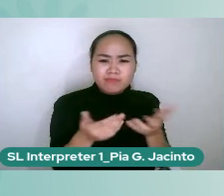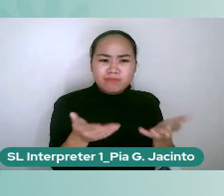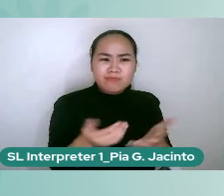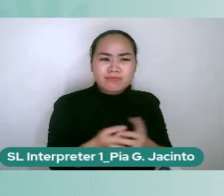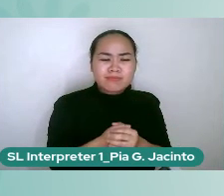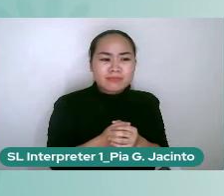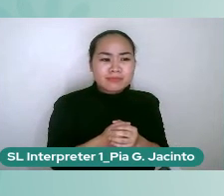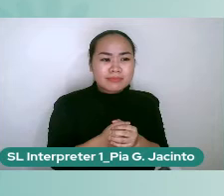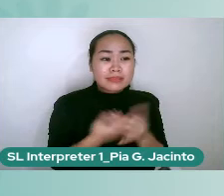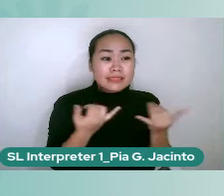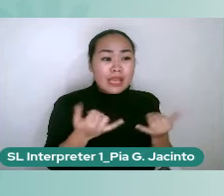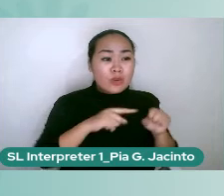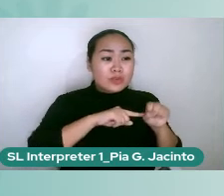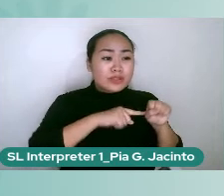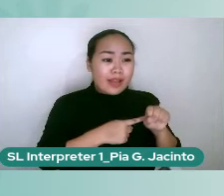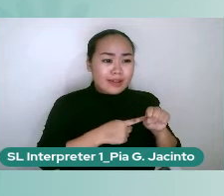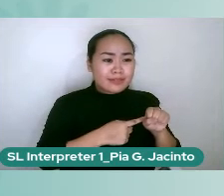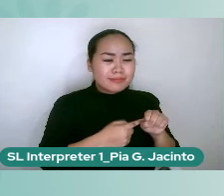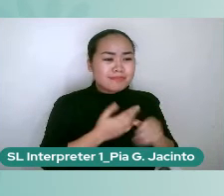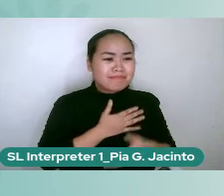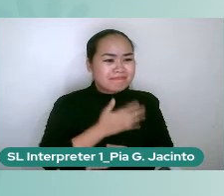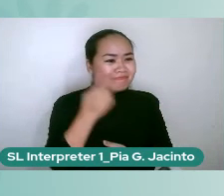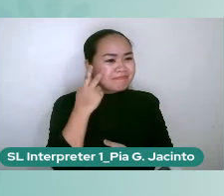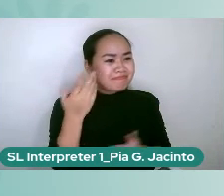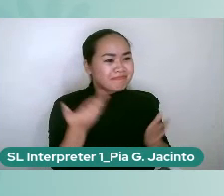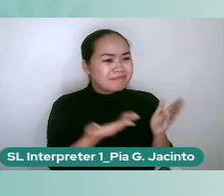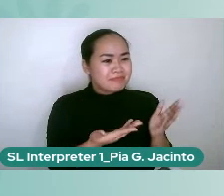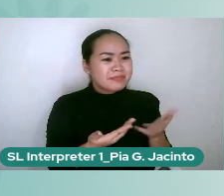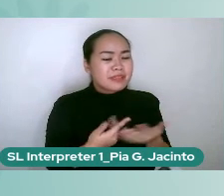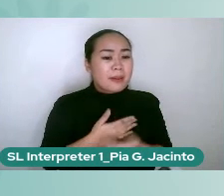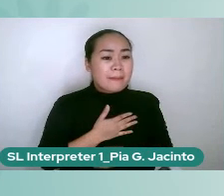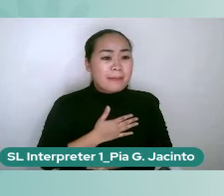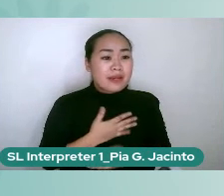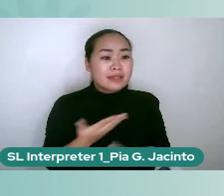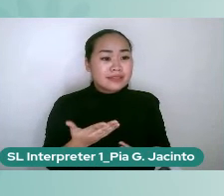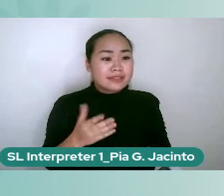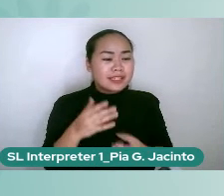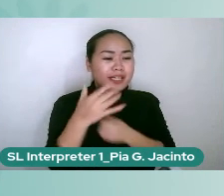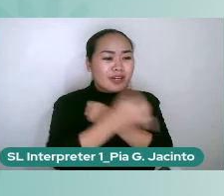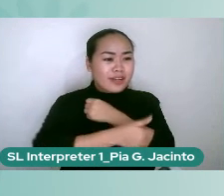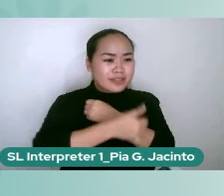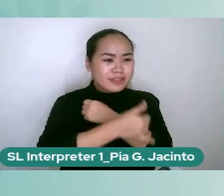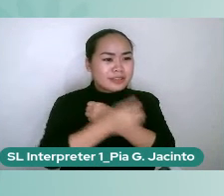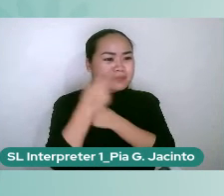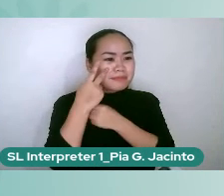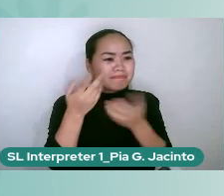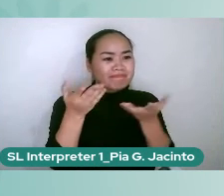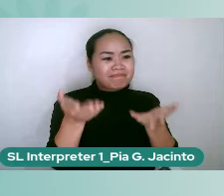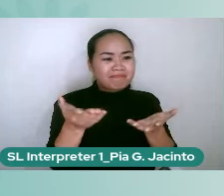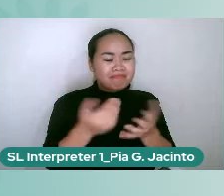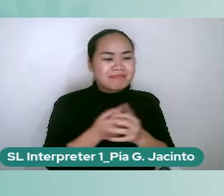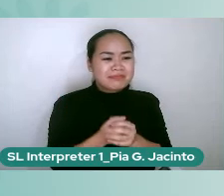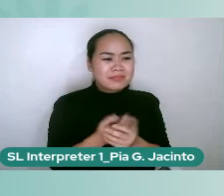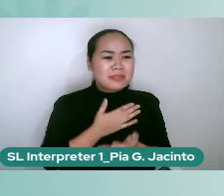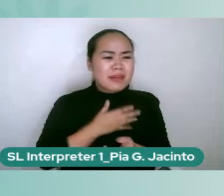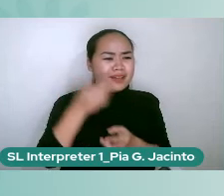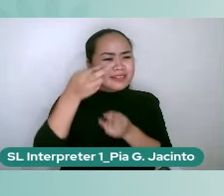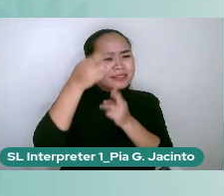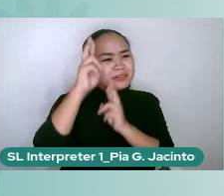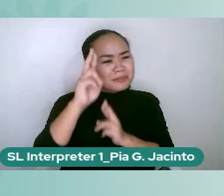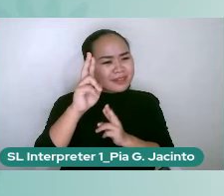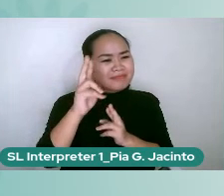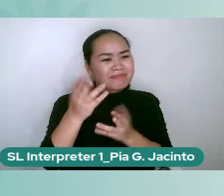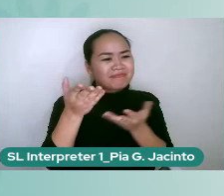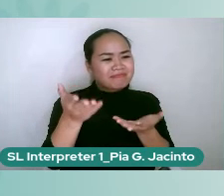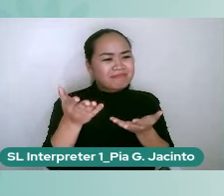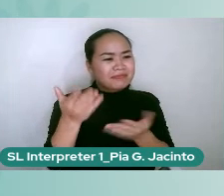I want to start by acknowledging that I'm coming to you from Wurundjeri country of the Kulin Nation and pay my respect to elders past,